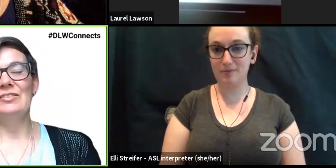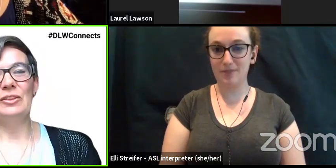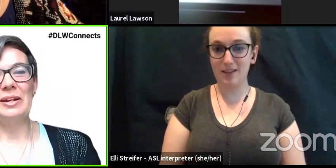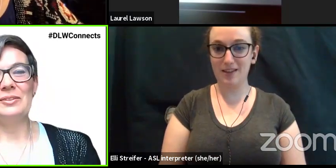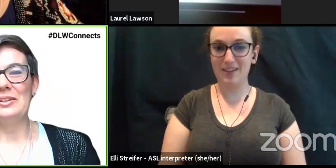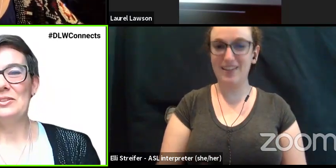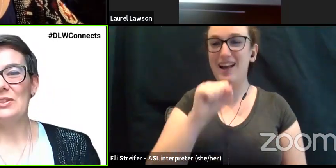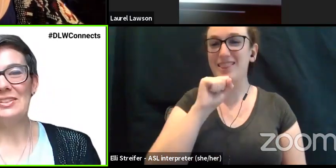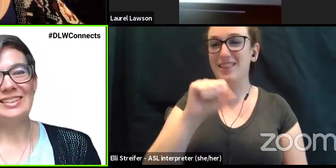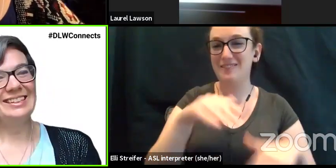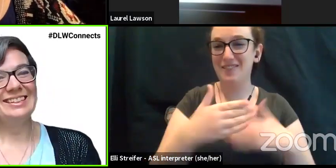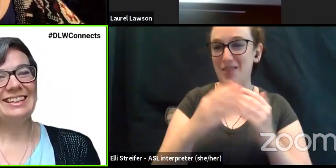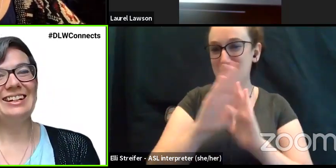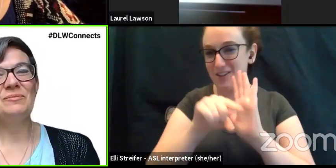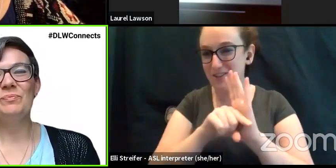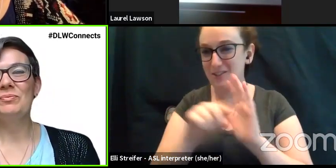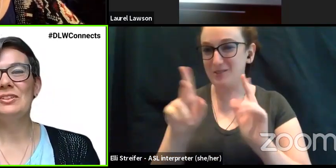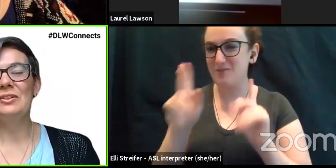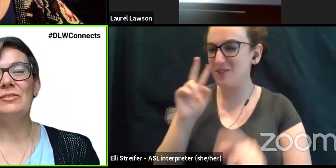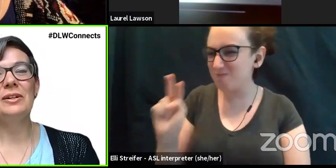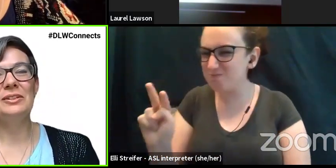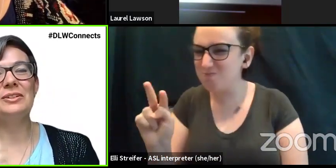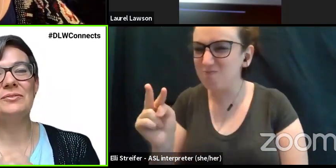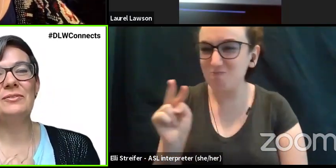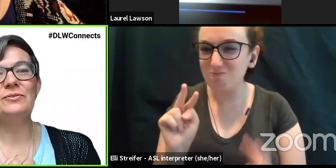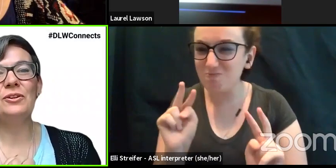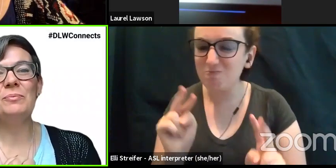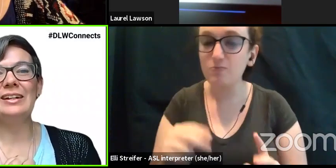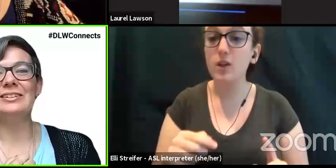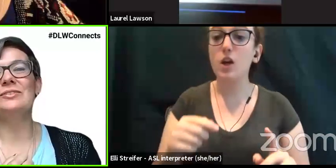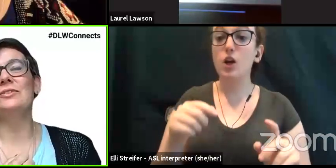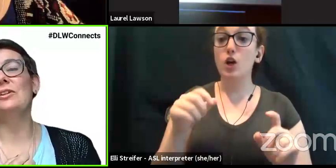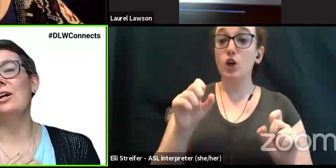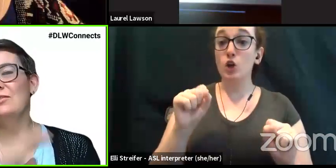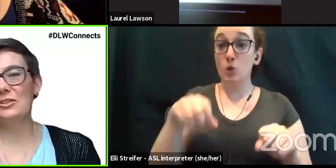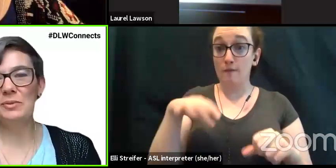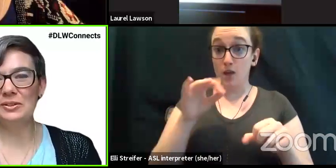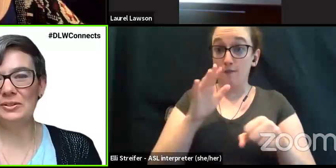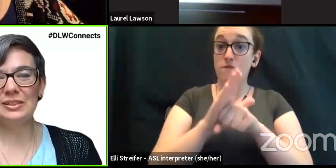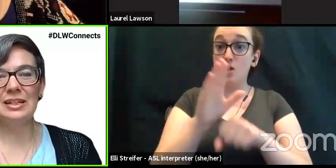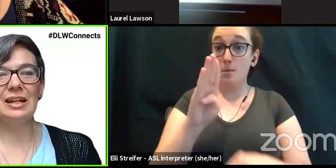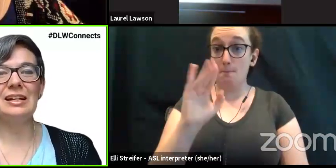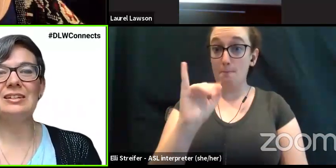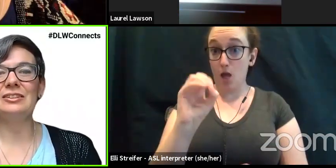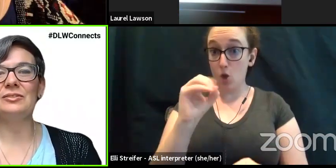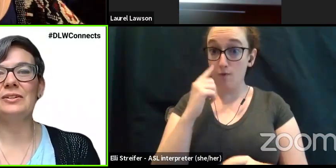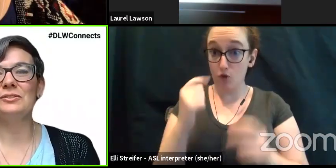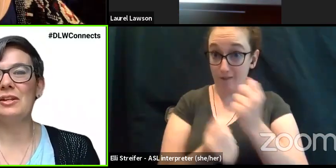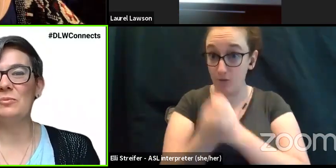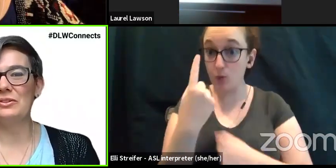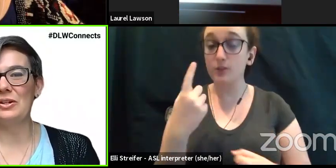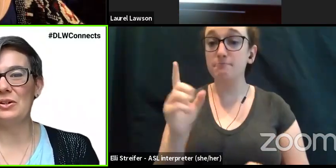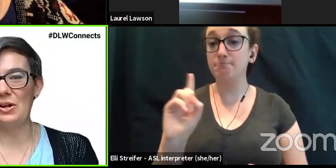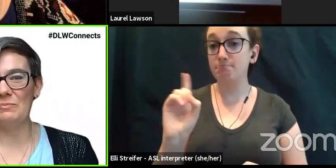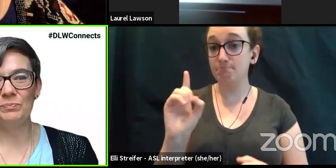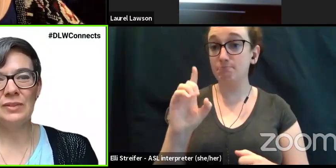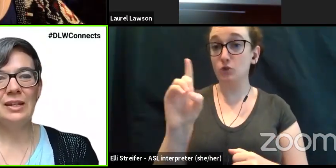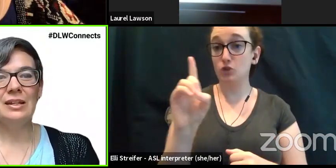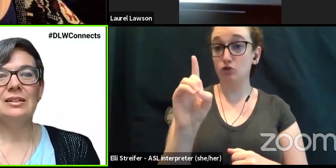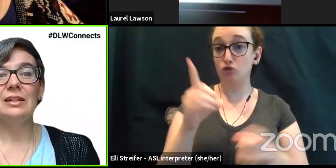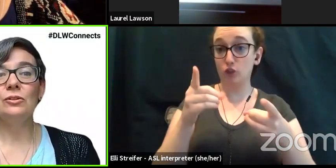I love all the backgrounds for these. So everyone, you can find full bios for all of our speakers at